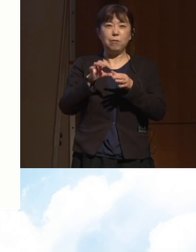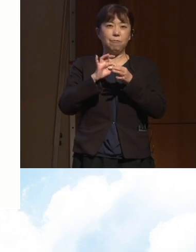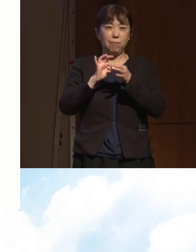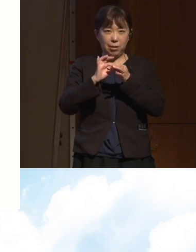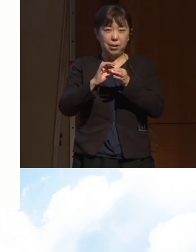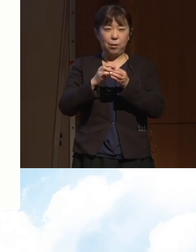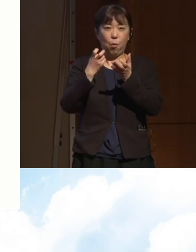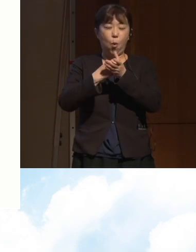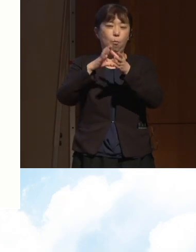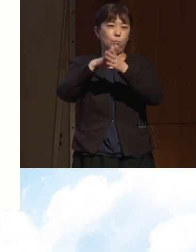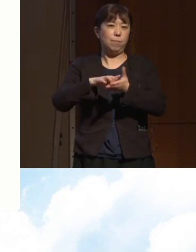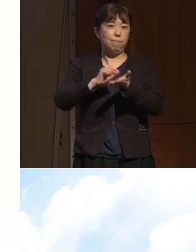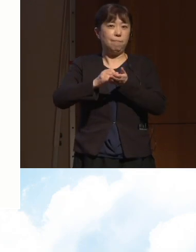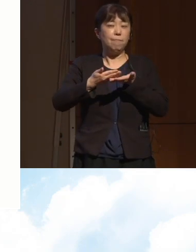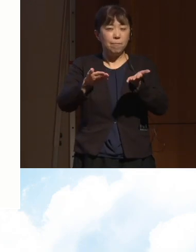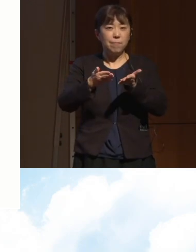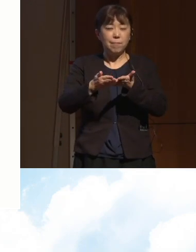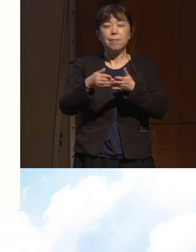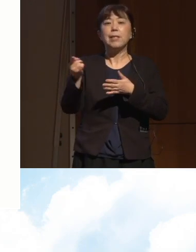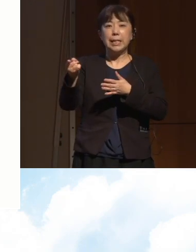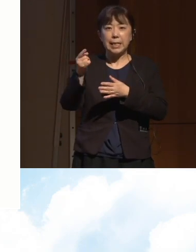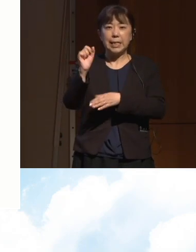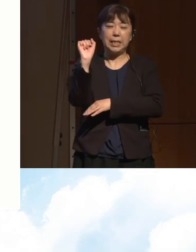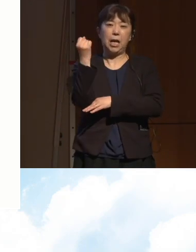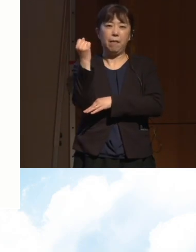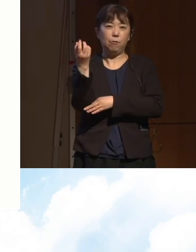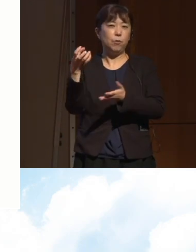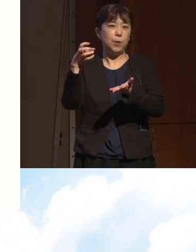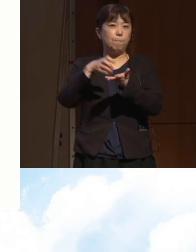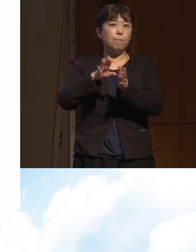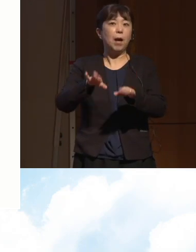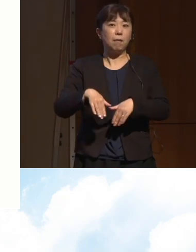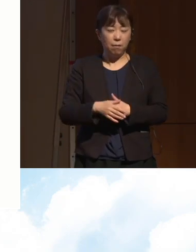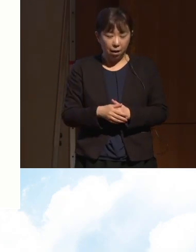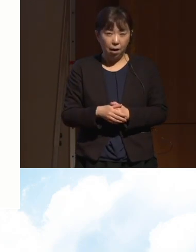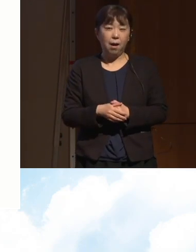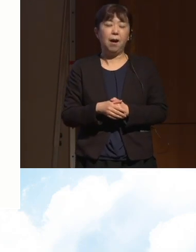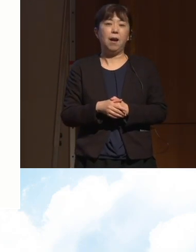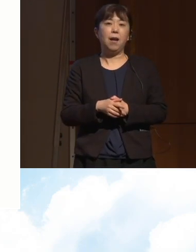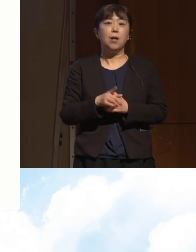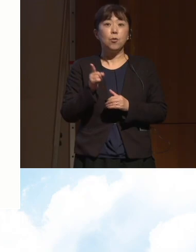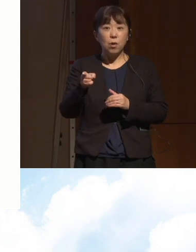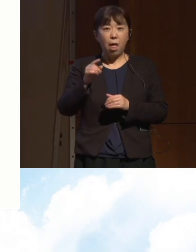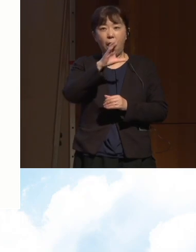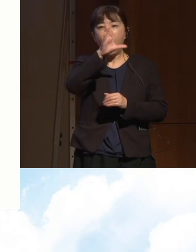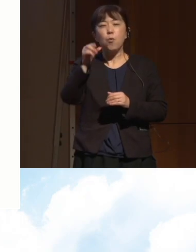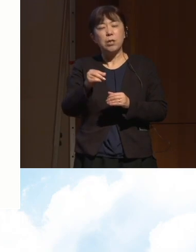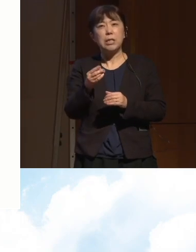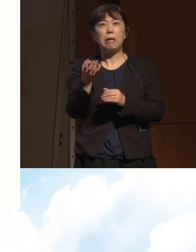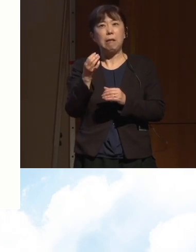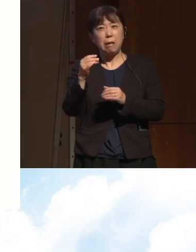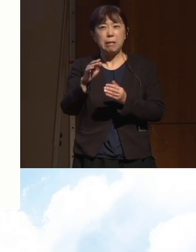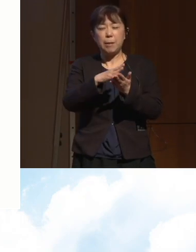people in Africa every decade or so. Why should we care about this virus? And it wasn't until